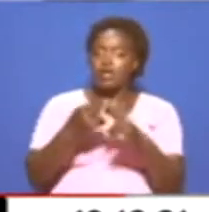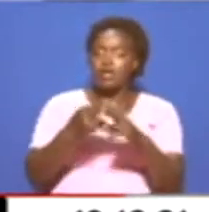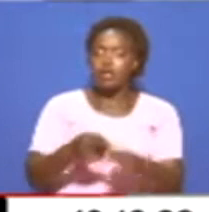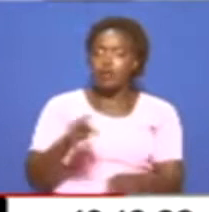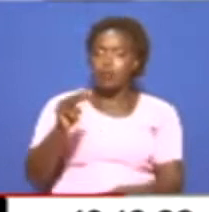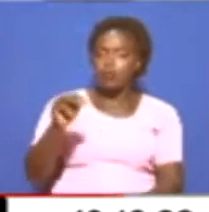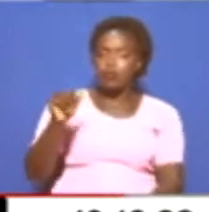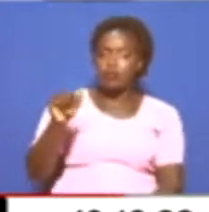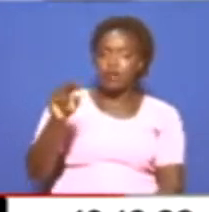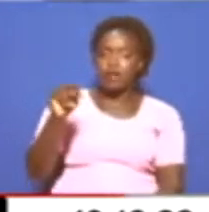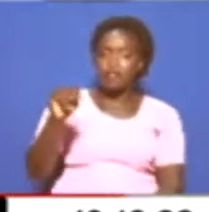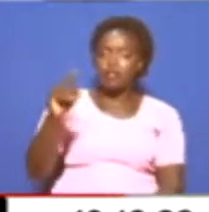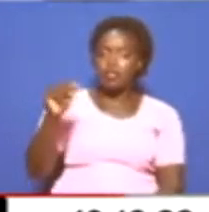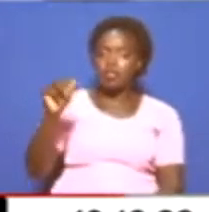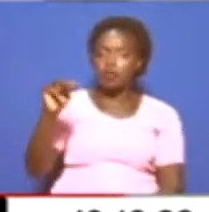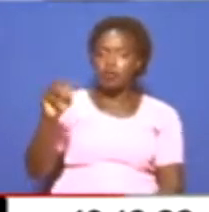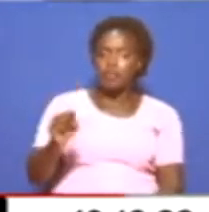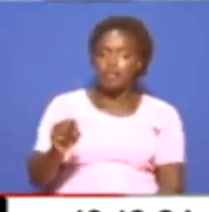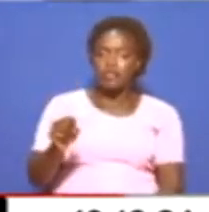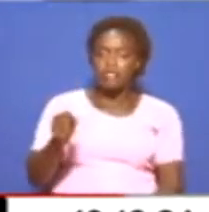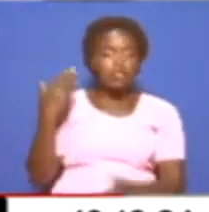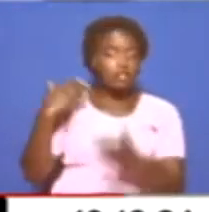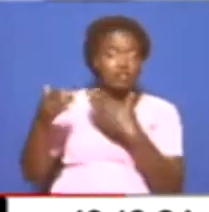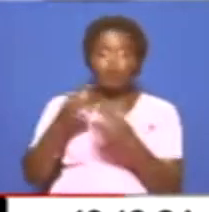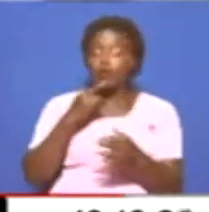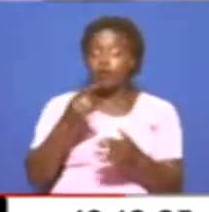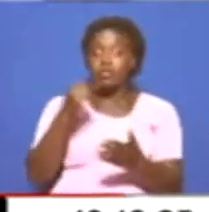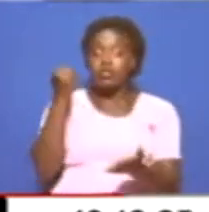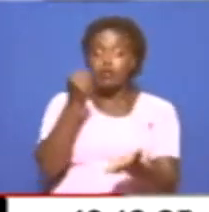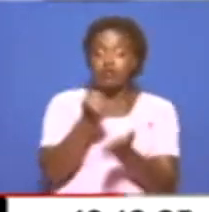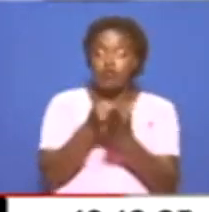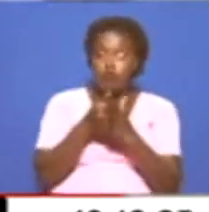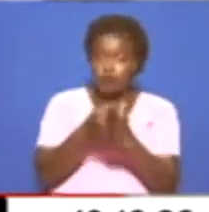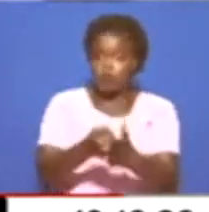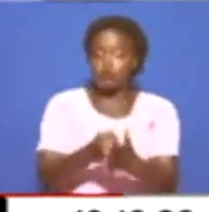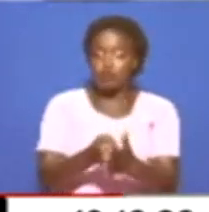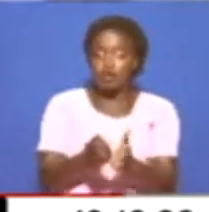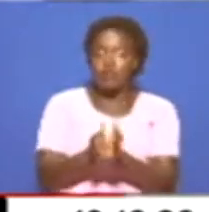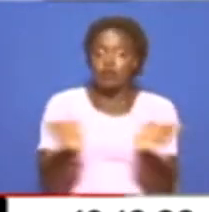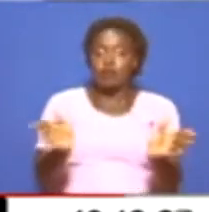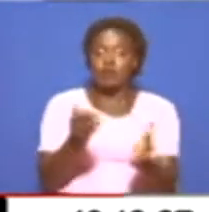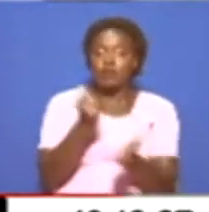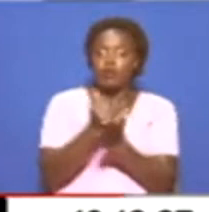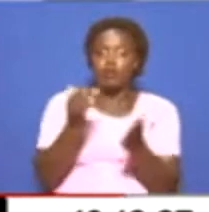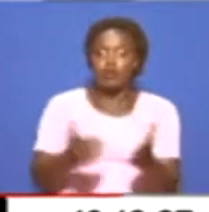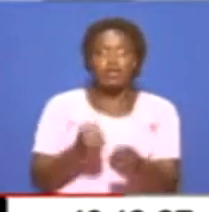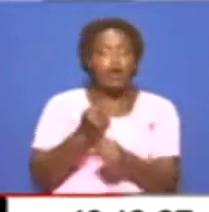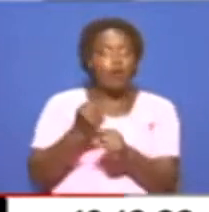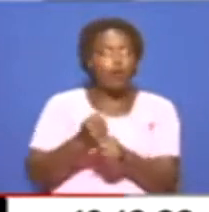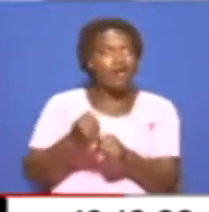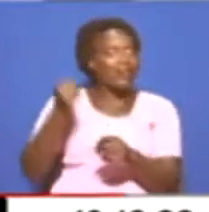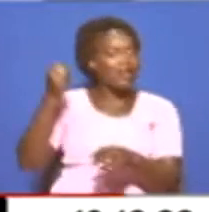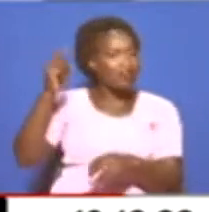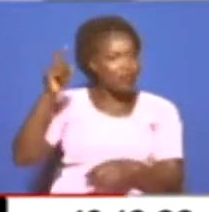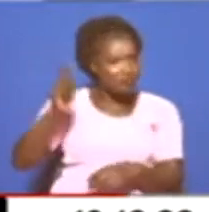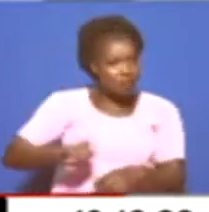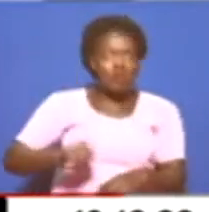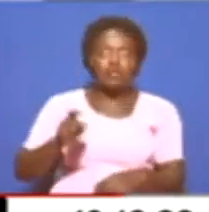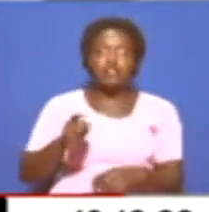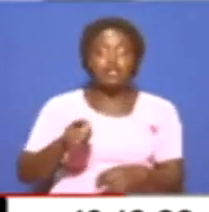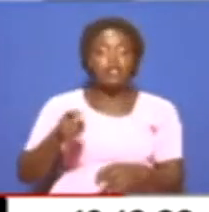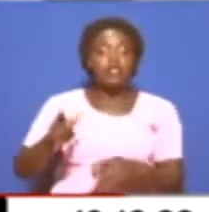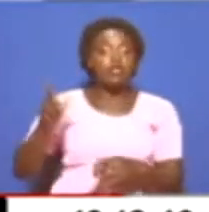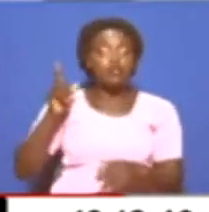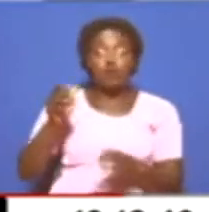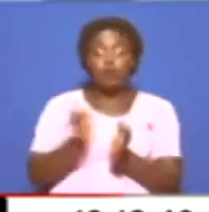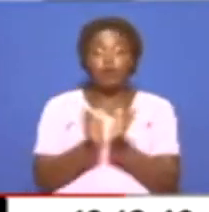orders that are meant to force public officers to do that which they are supposed to do in law. So that if we have a public